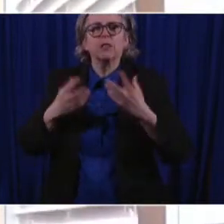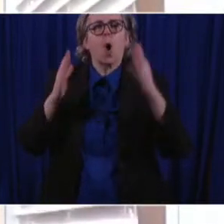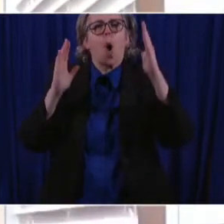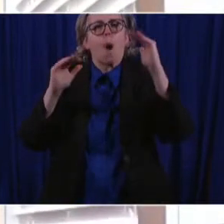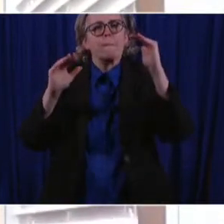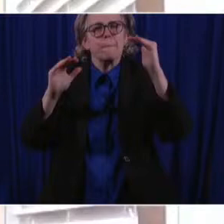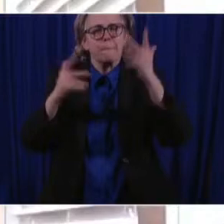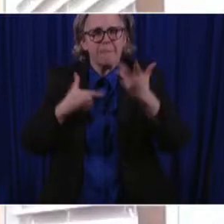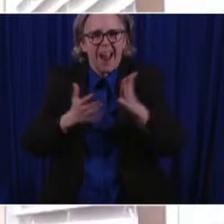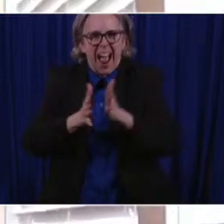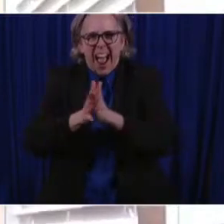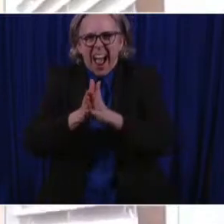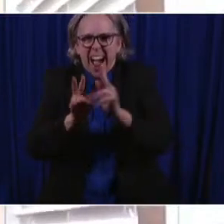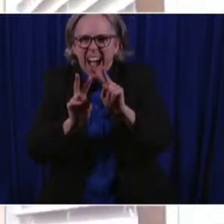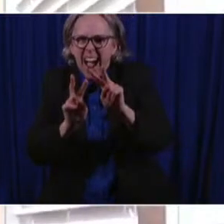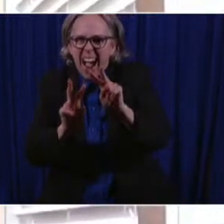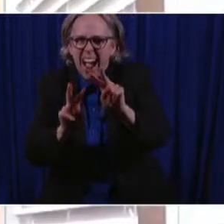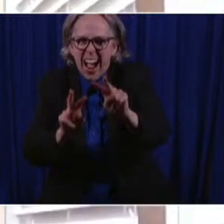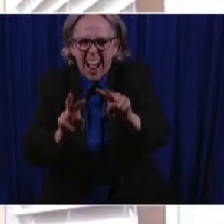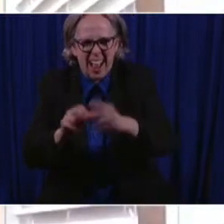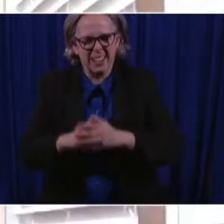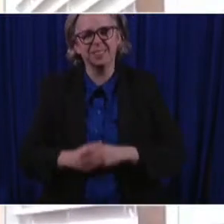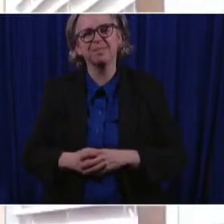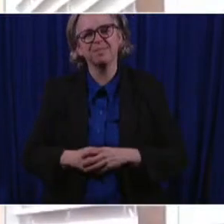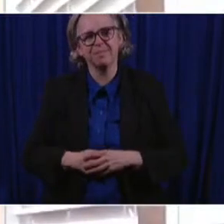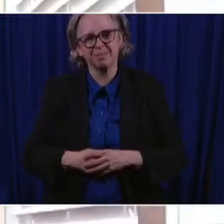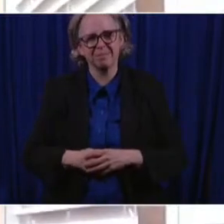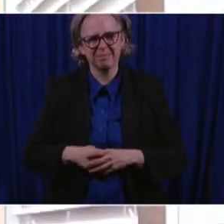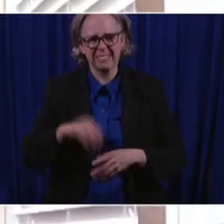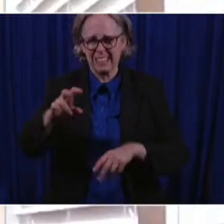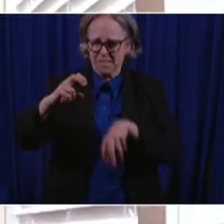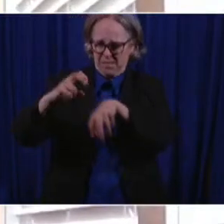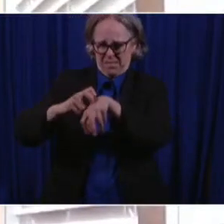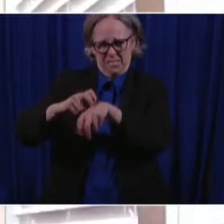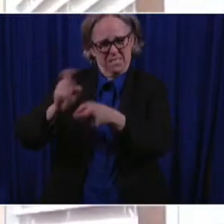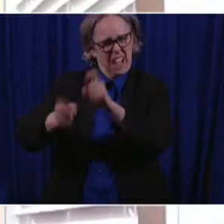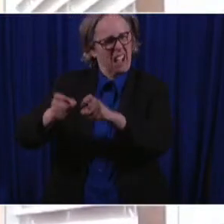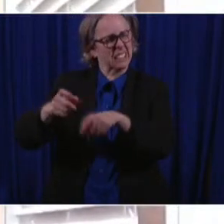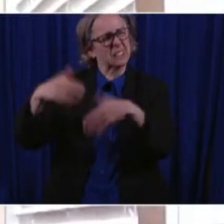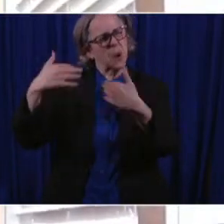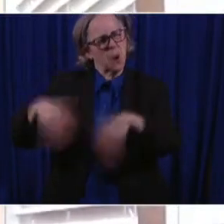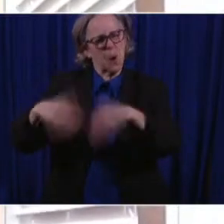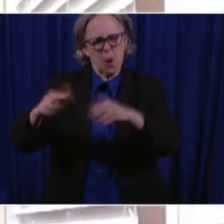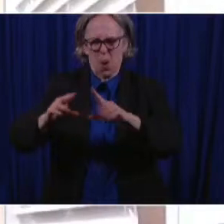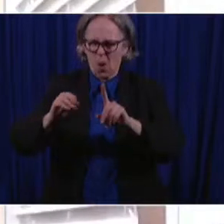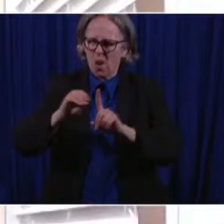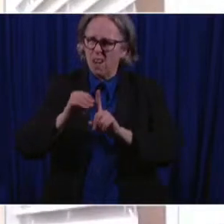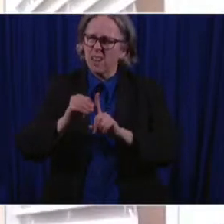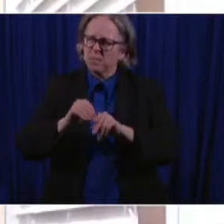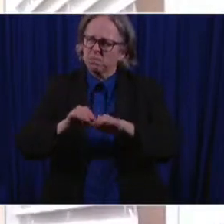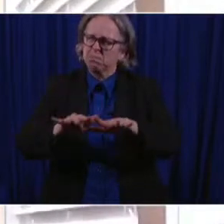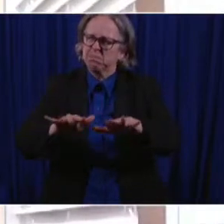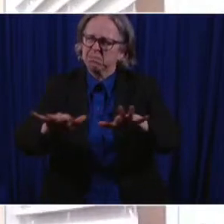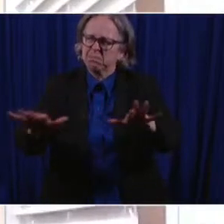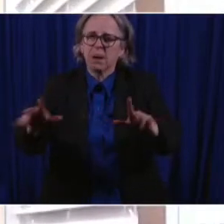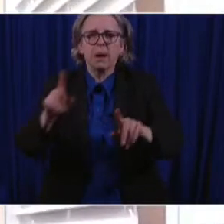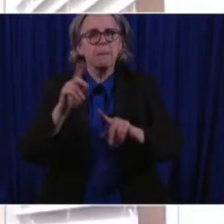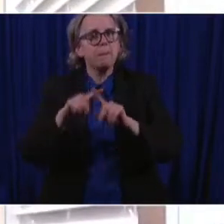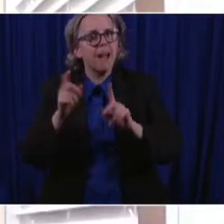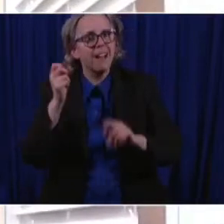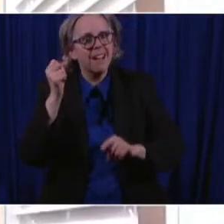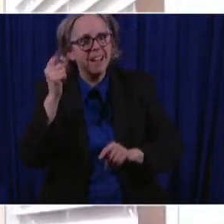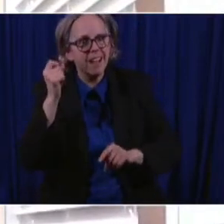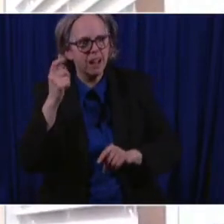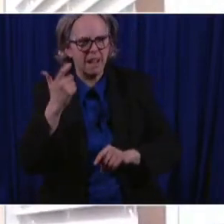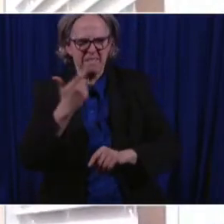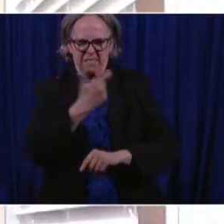have contended with this variant that as their vaccination levels rose, even the